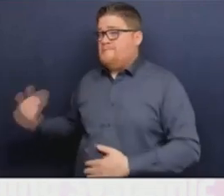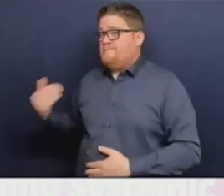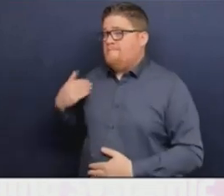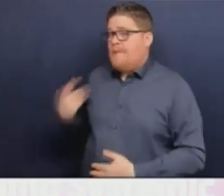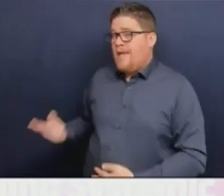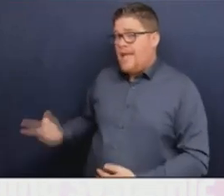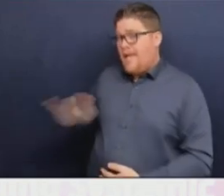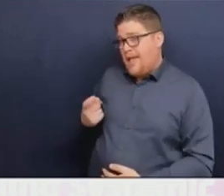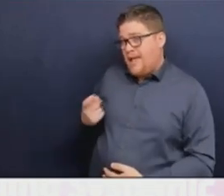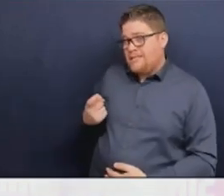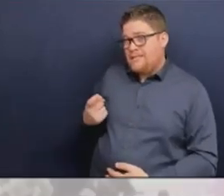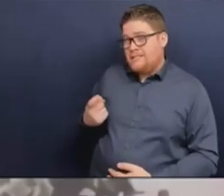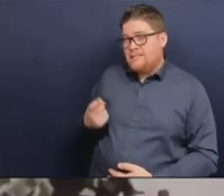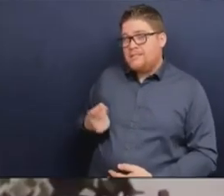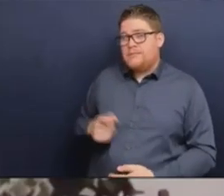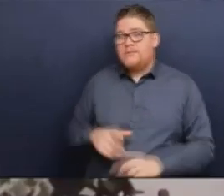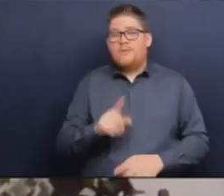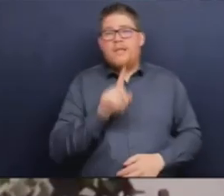on?